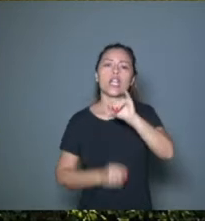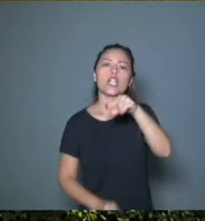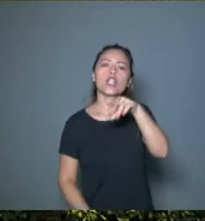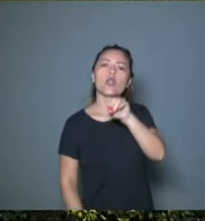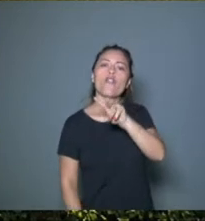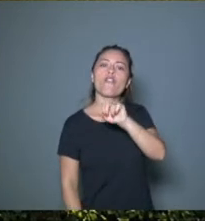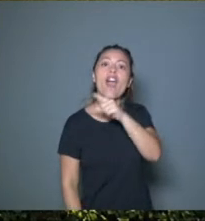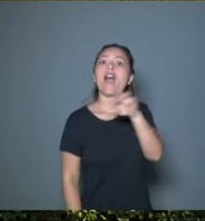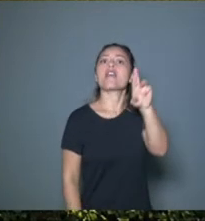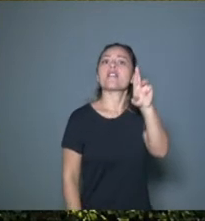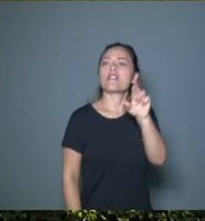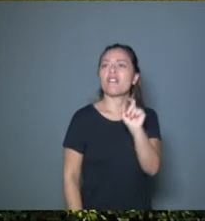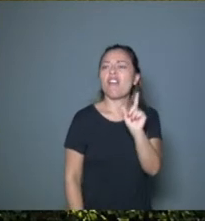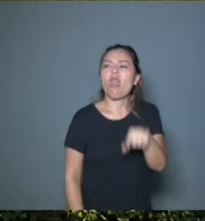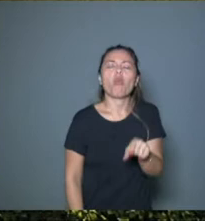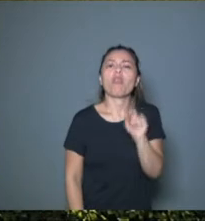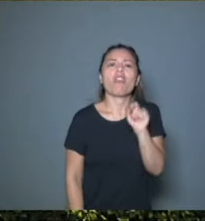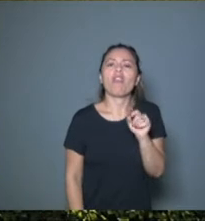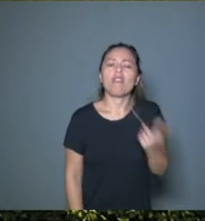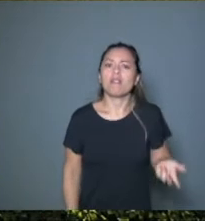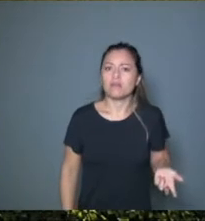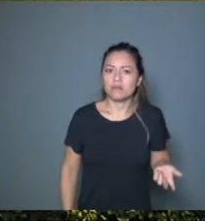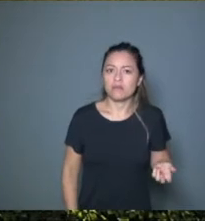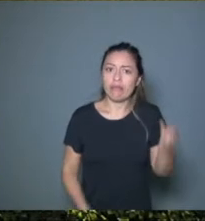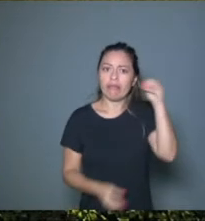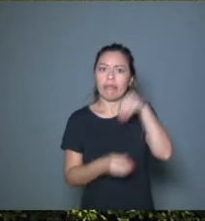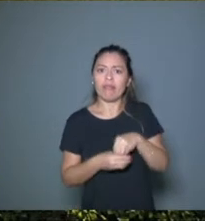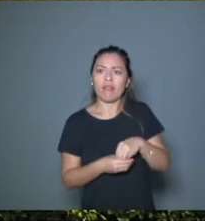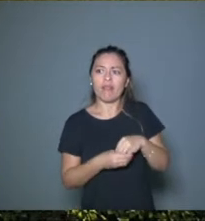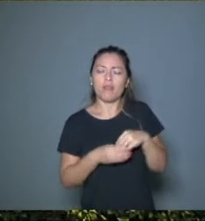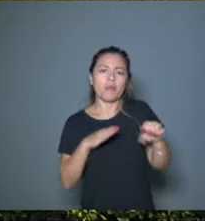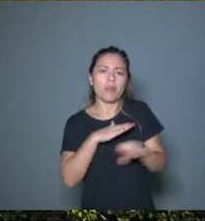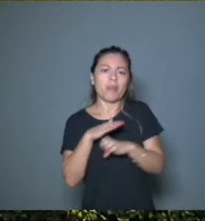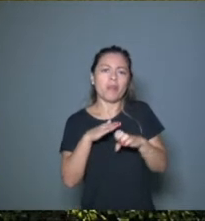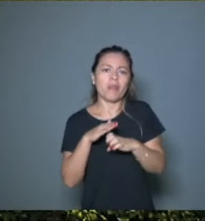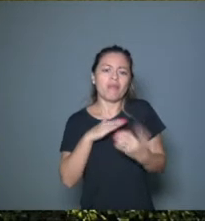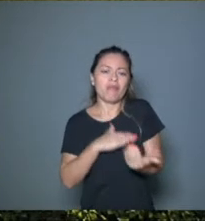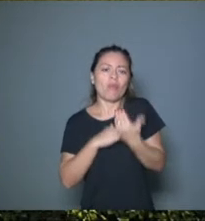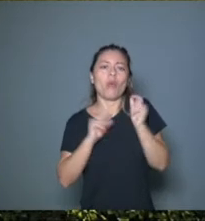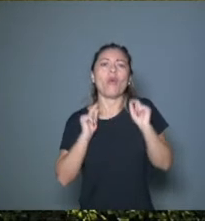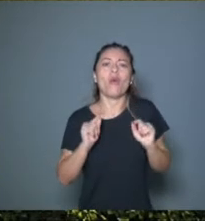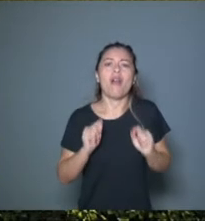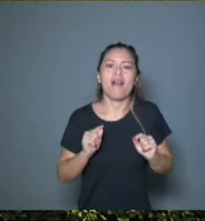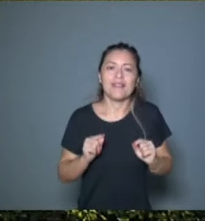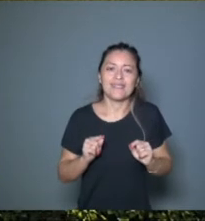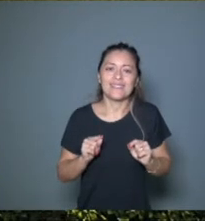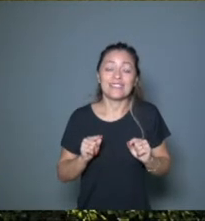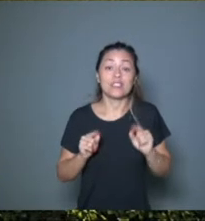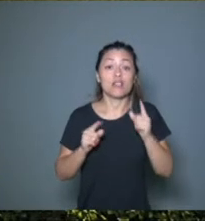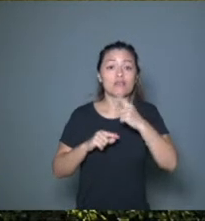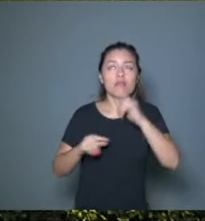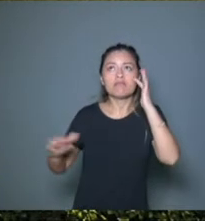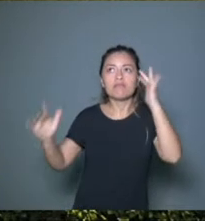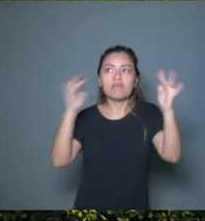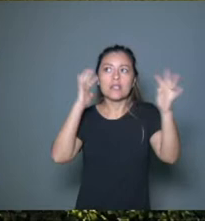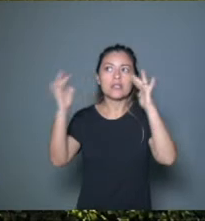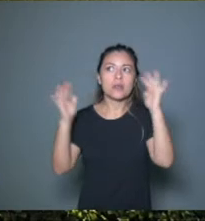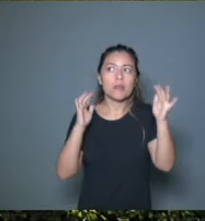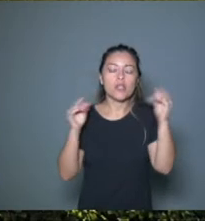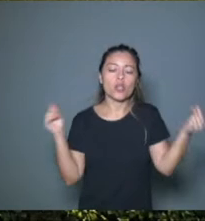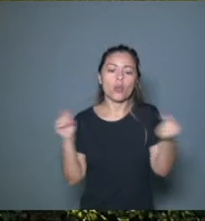to say what we want with innovation at SLC. Our innovation mission is based on the connection